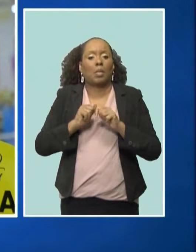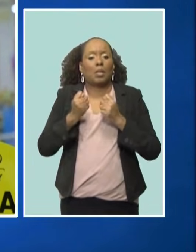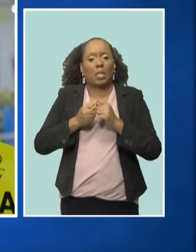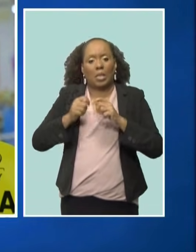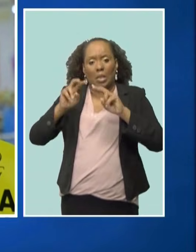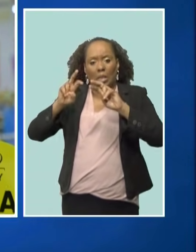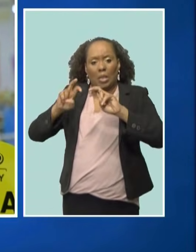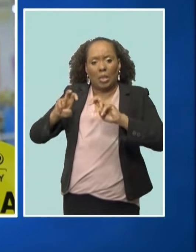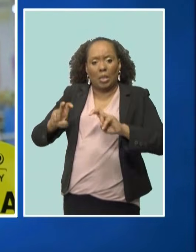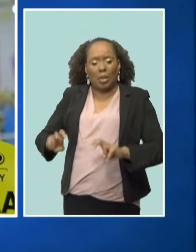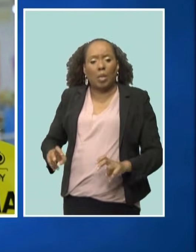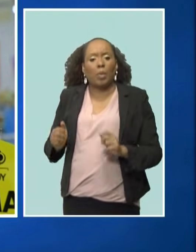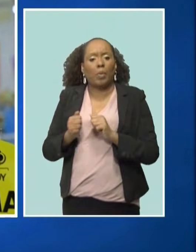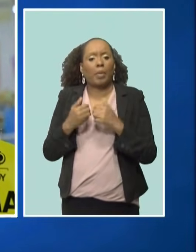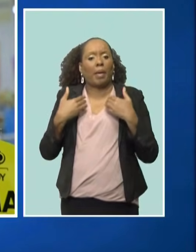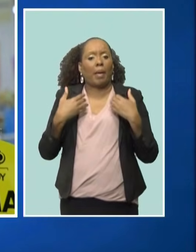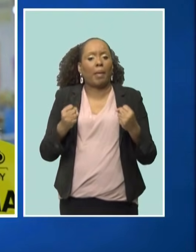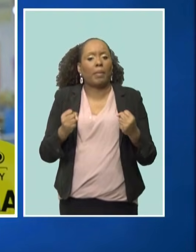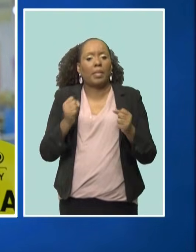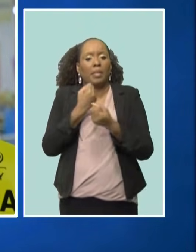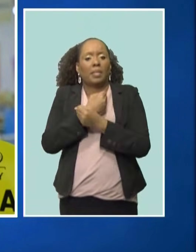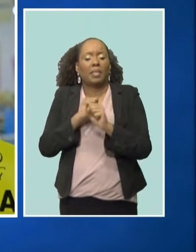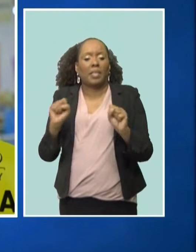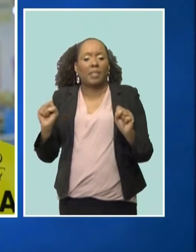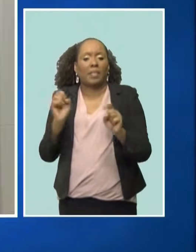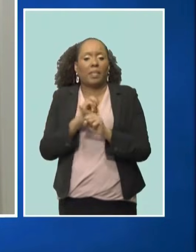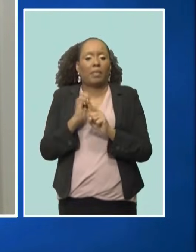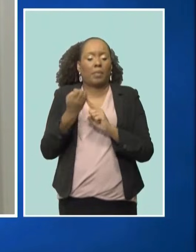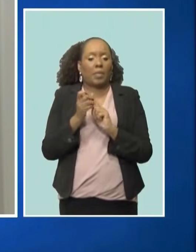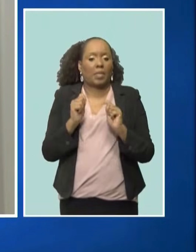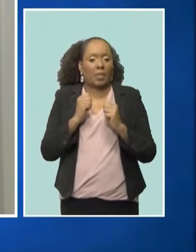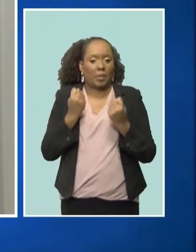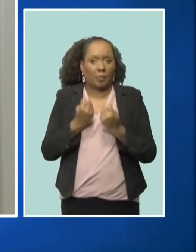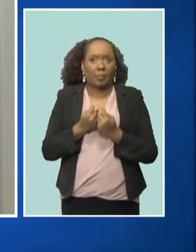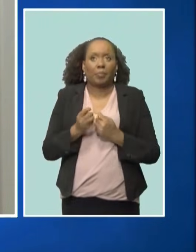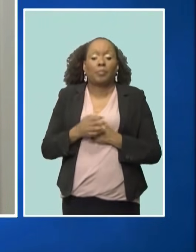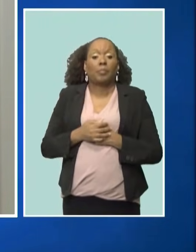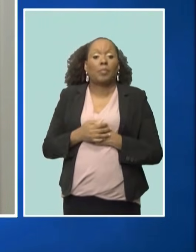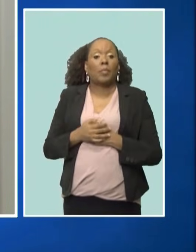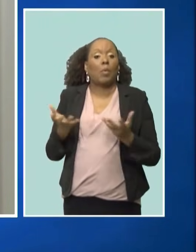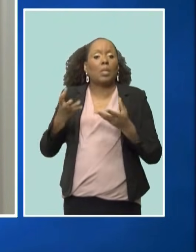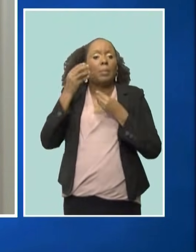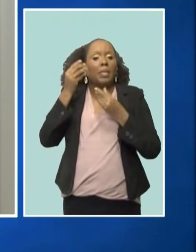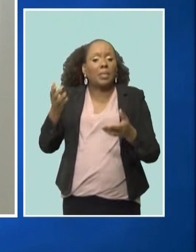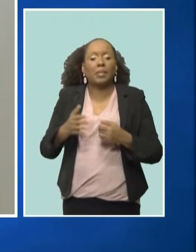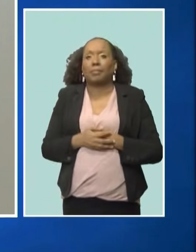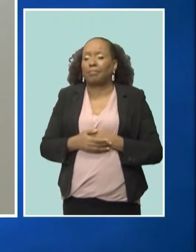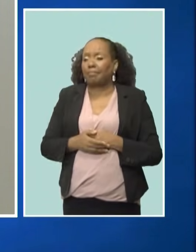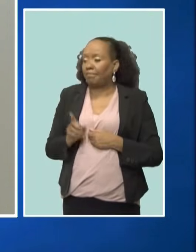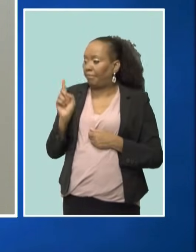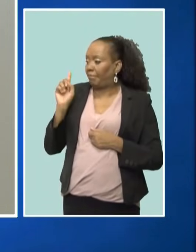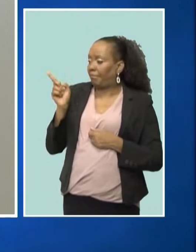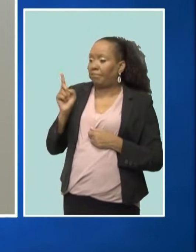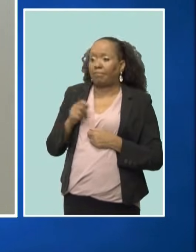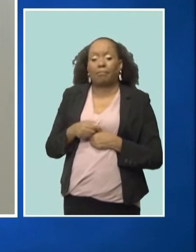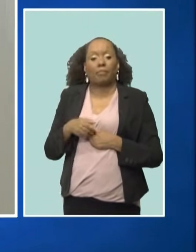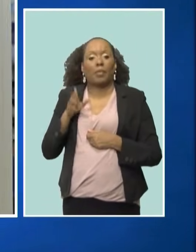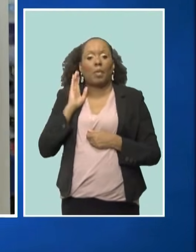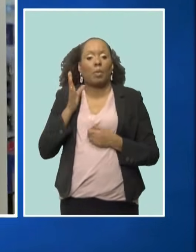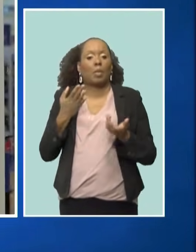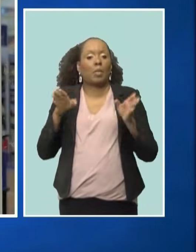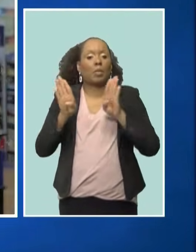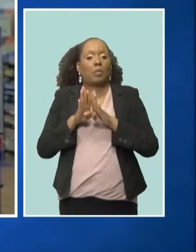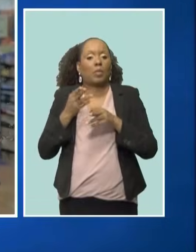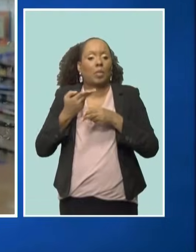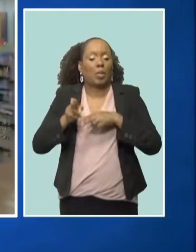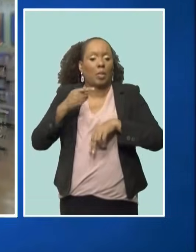the guidance of their service provider and the health, safety and environment team. The message says the store would be temporarily closed